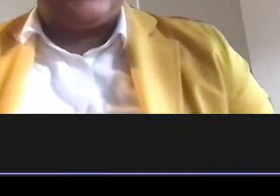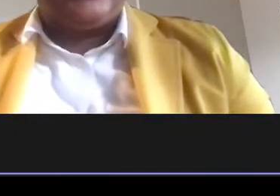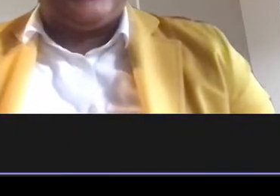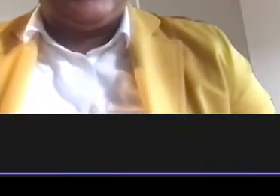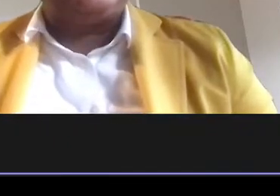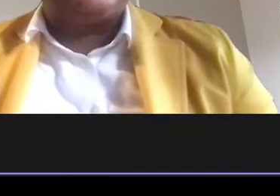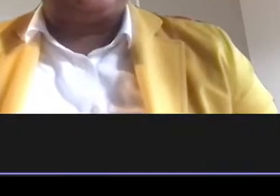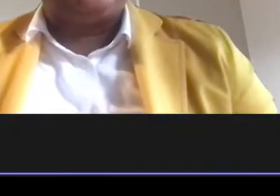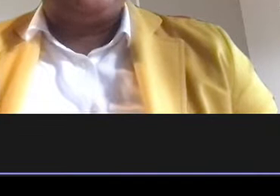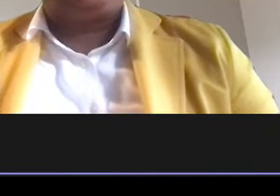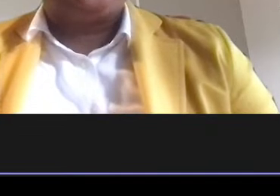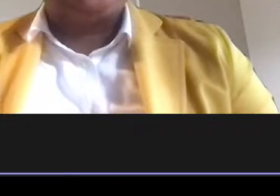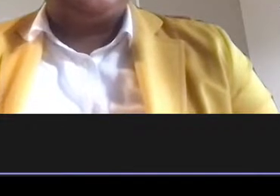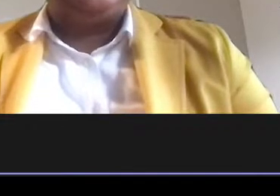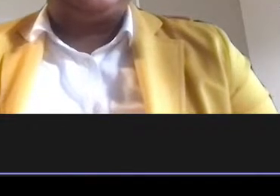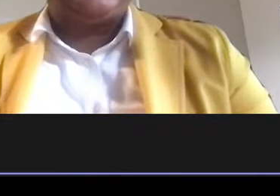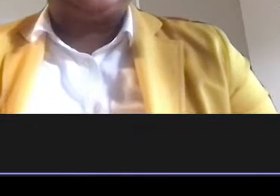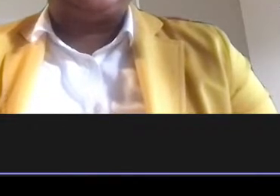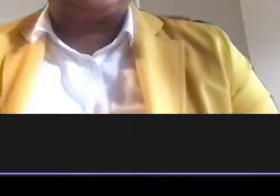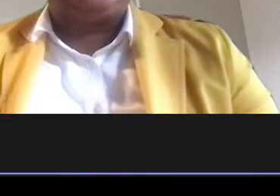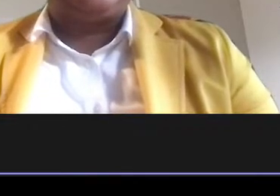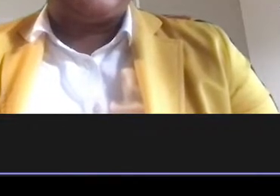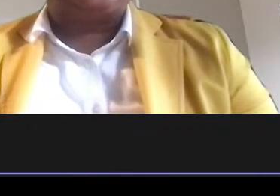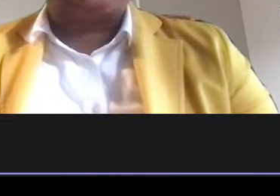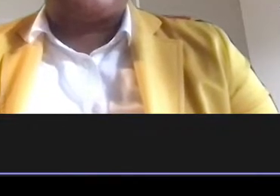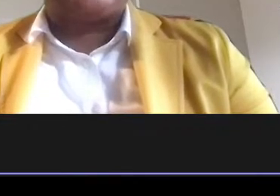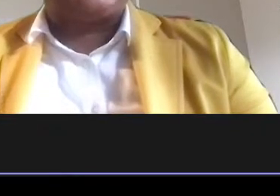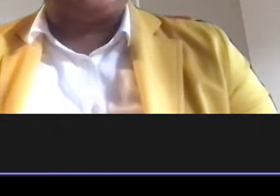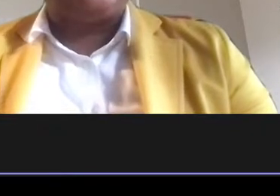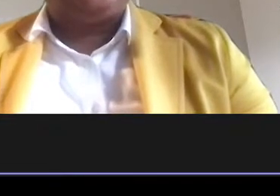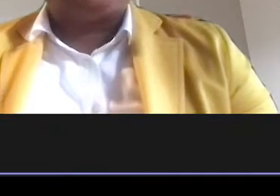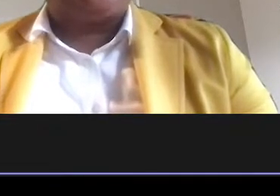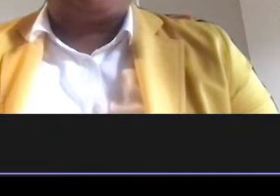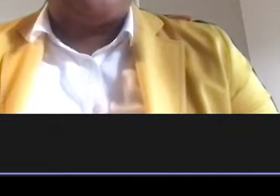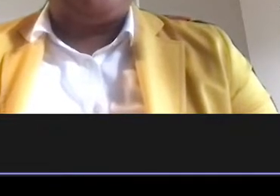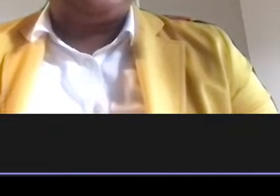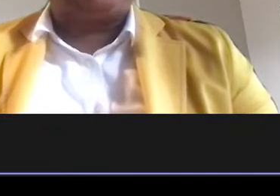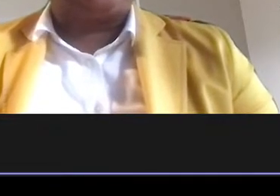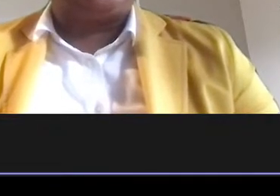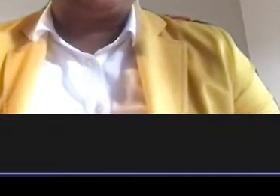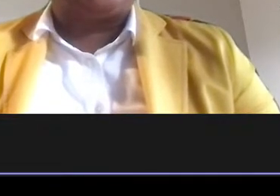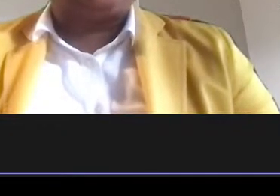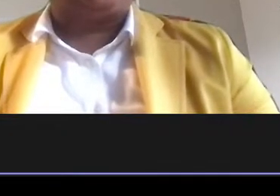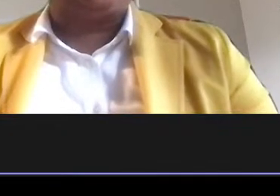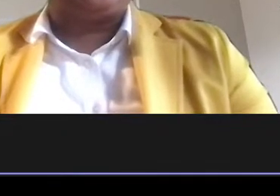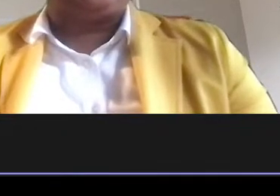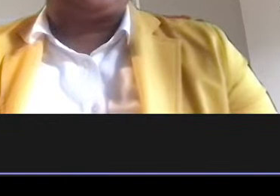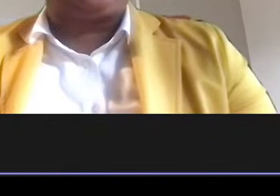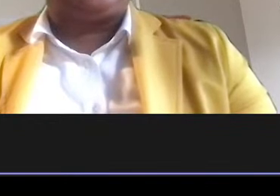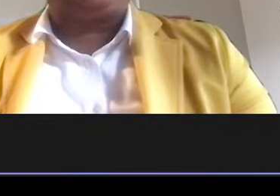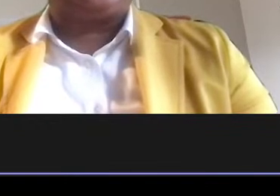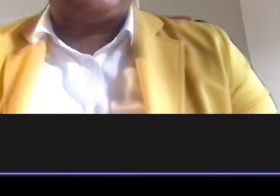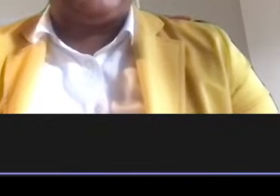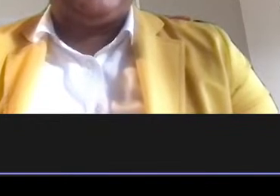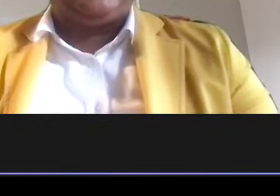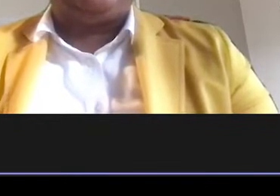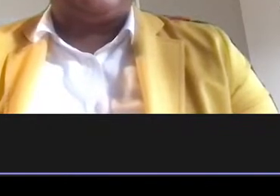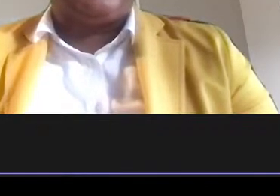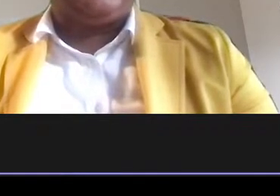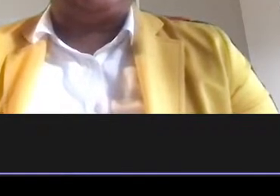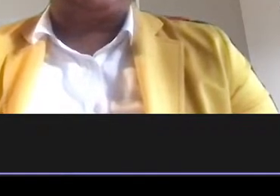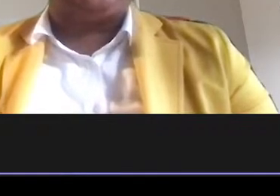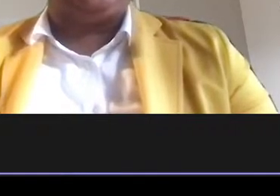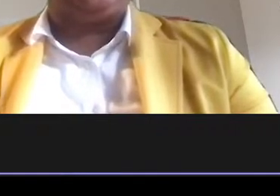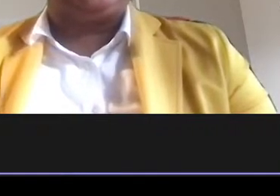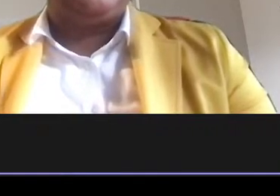department added two new indicators that are expected to perform in the 2022-23 financial year, and